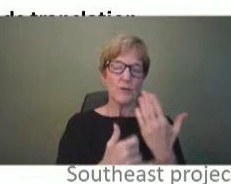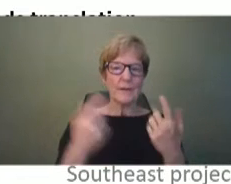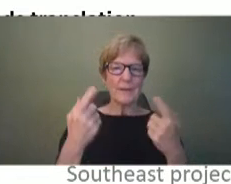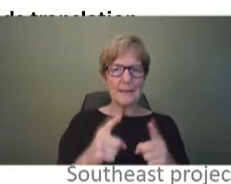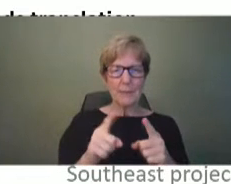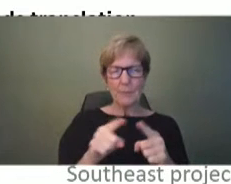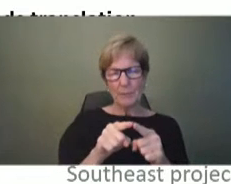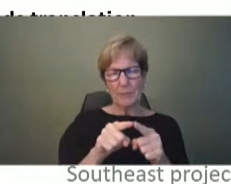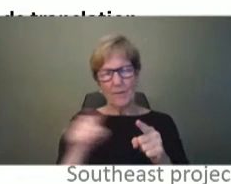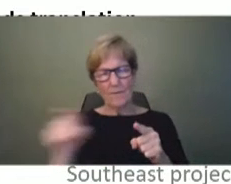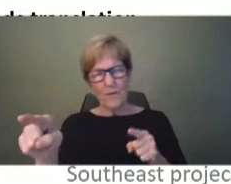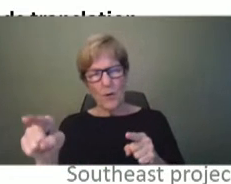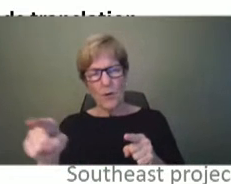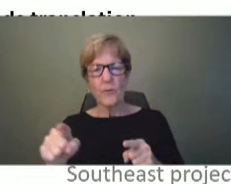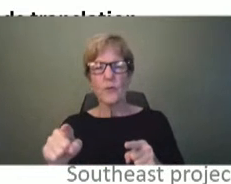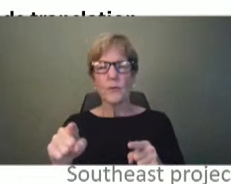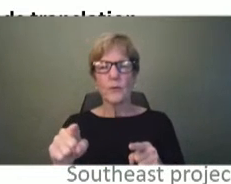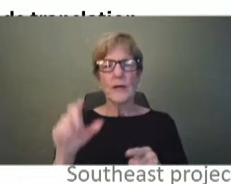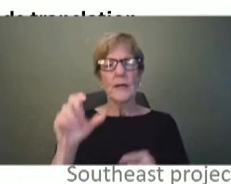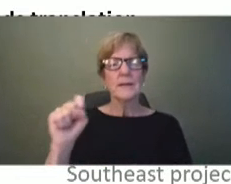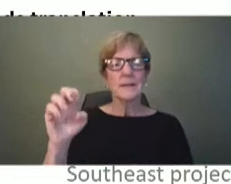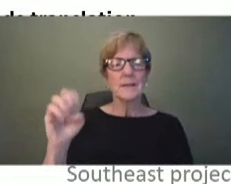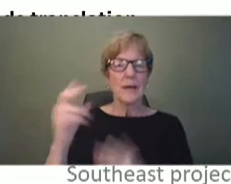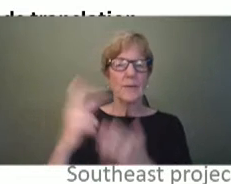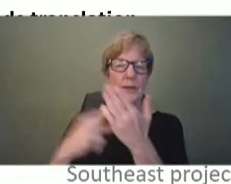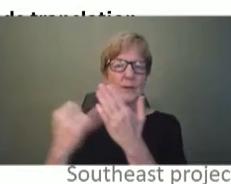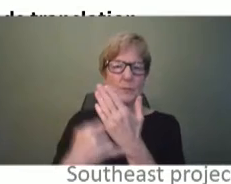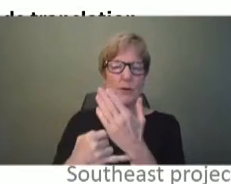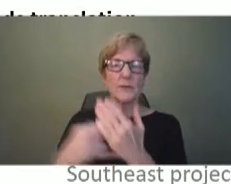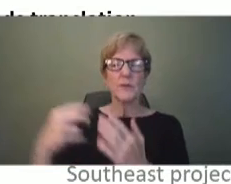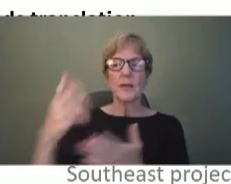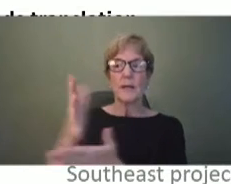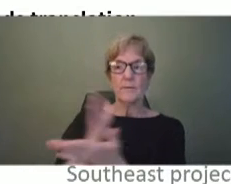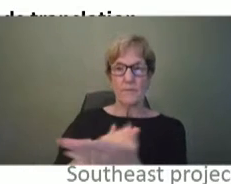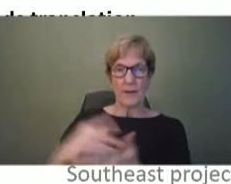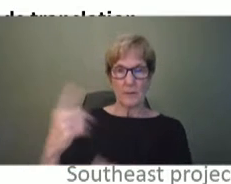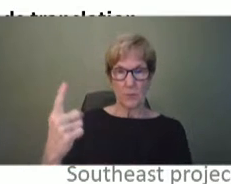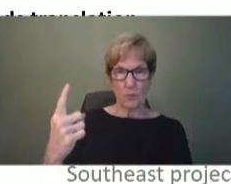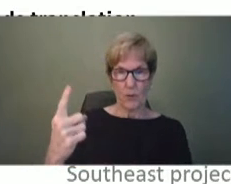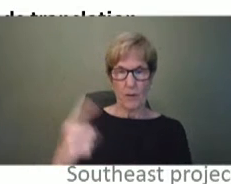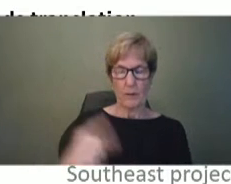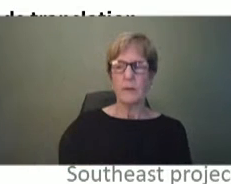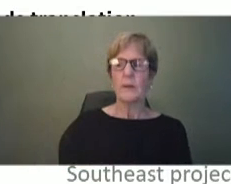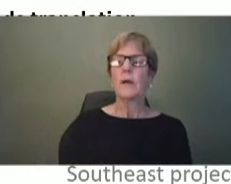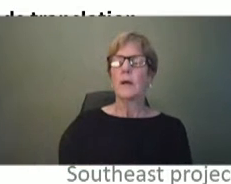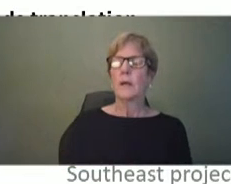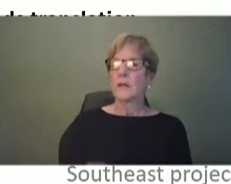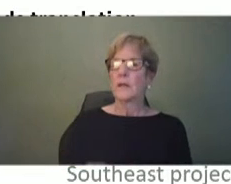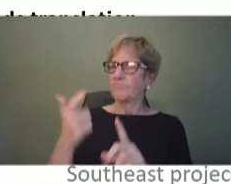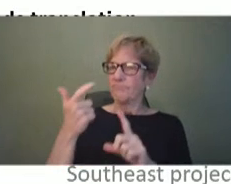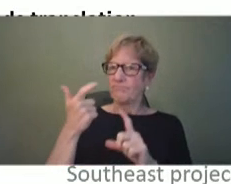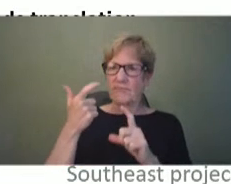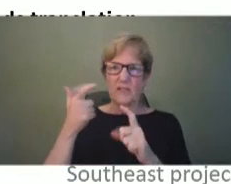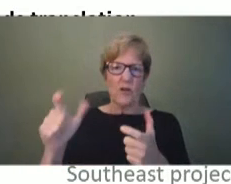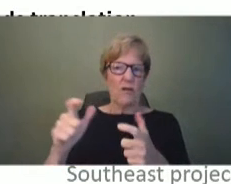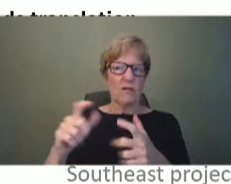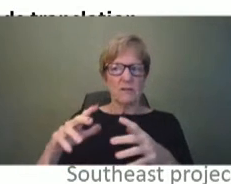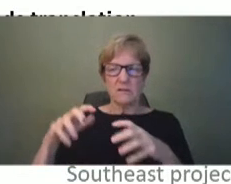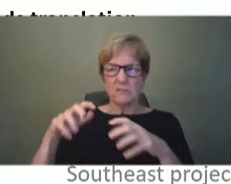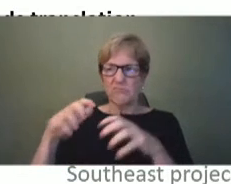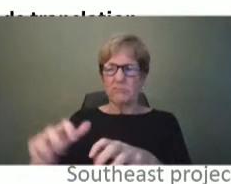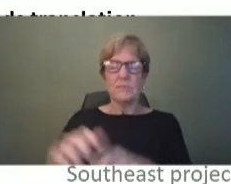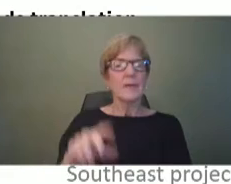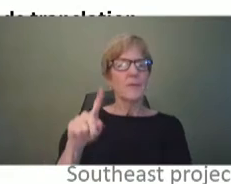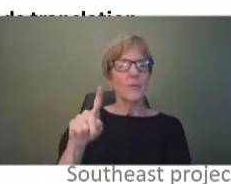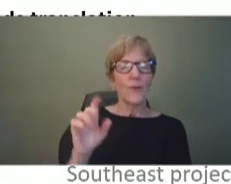on the CW and Southeast project uh phase one there uh again very very dense large project itself but phase one there is only 100 ft